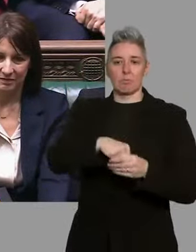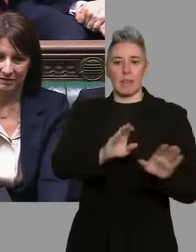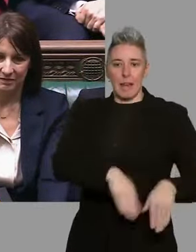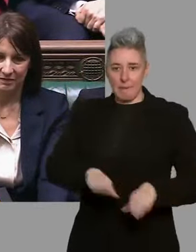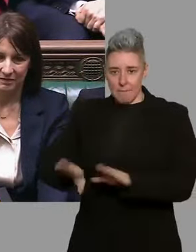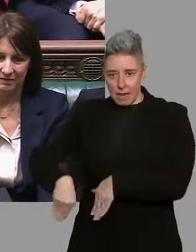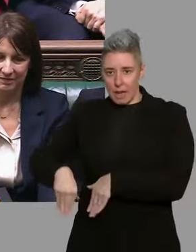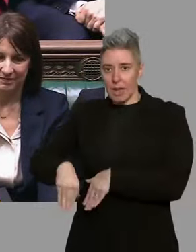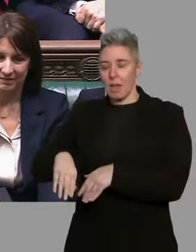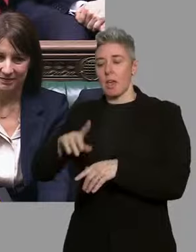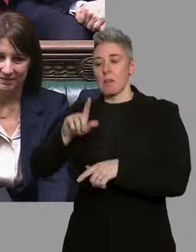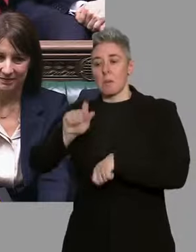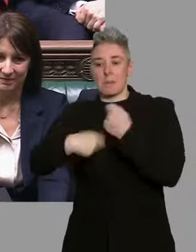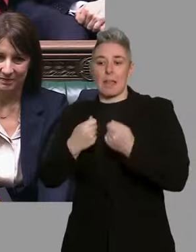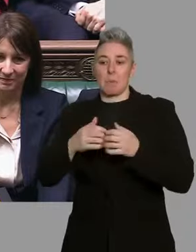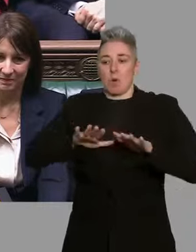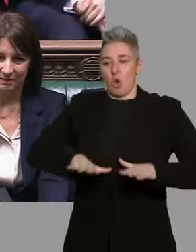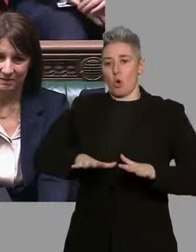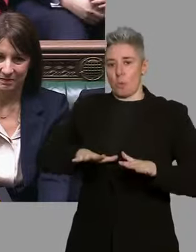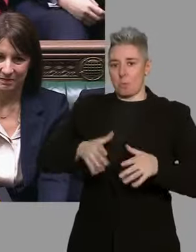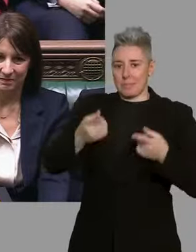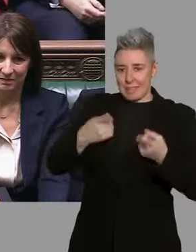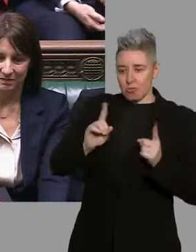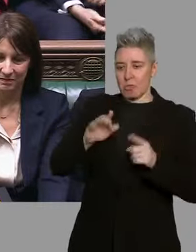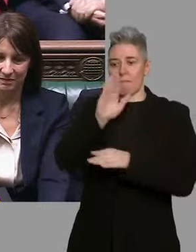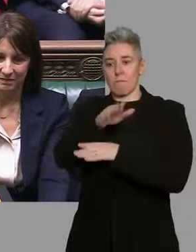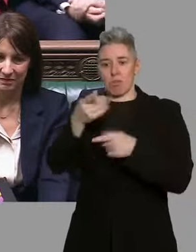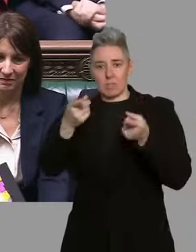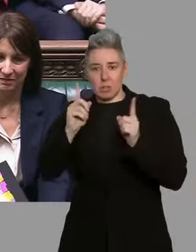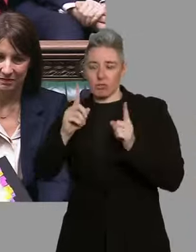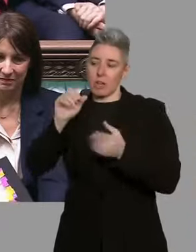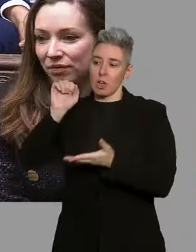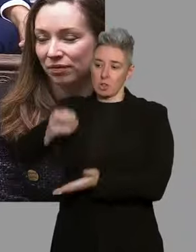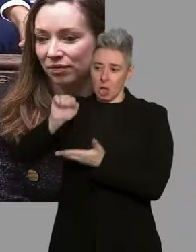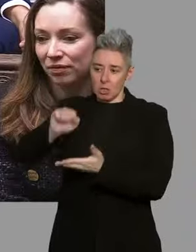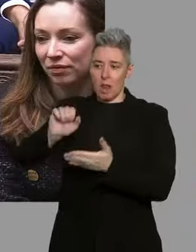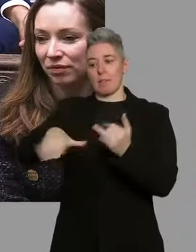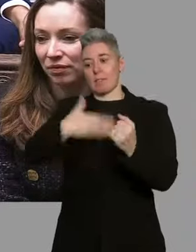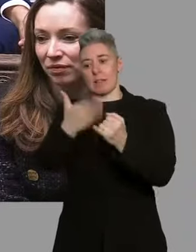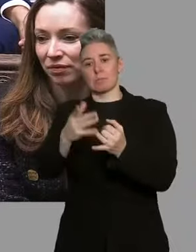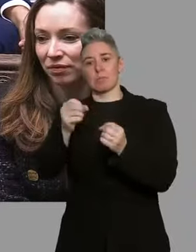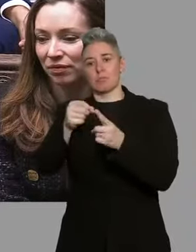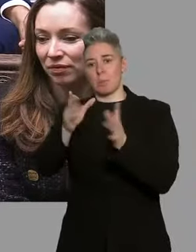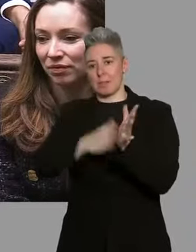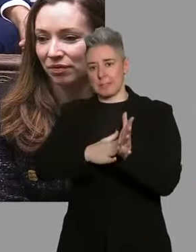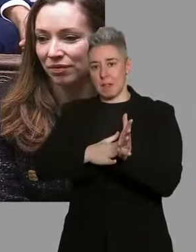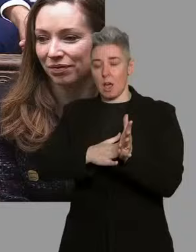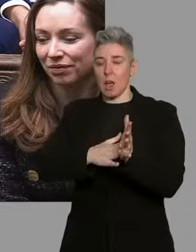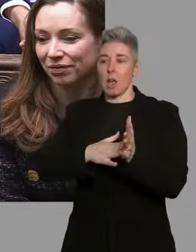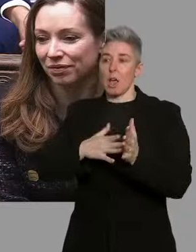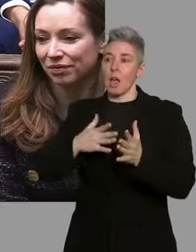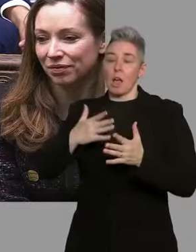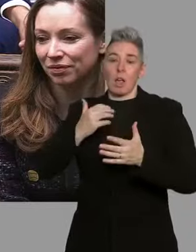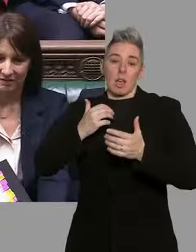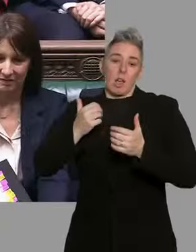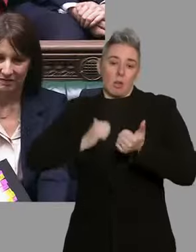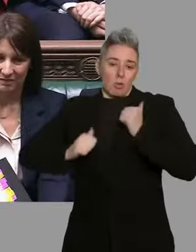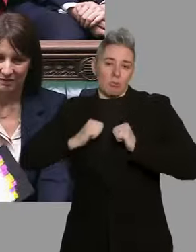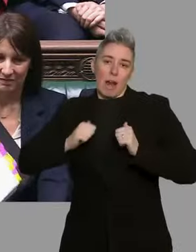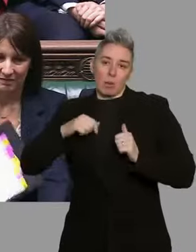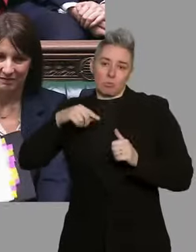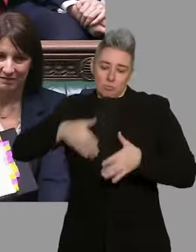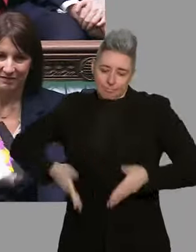Chancellor and, of course, finally Prime Minister. And as a proud son of Portsmouth, I'm sure he'd be honoured to be remembered in such a way.